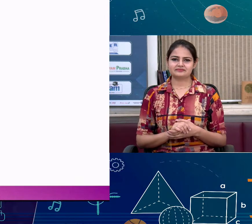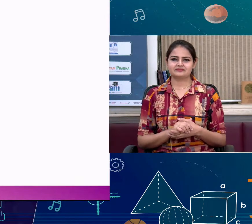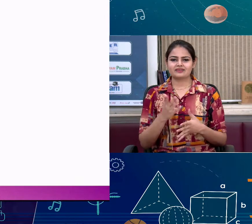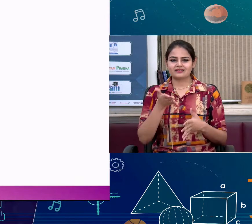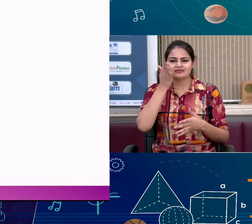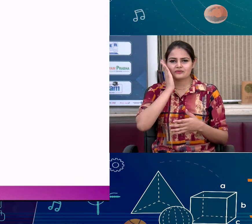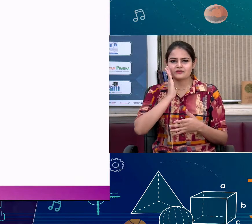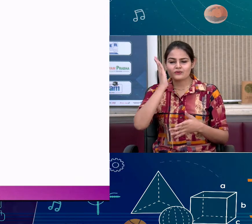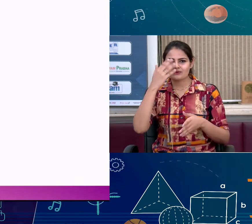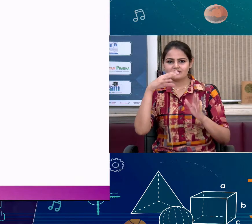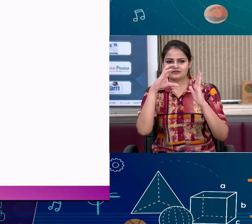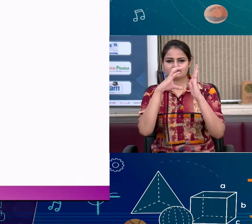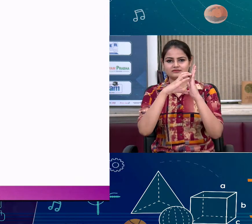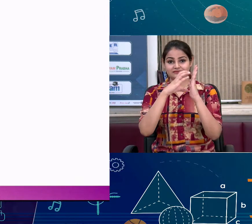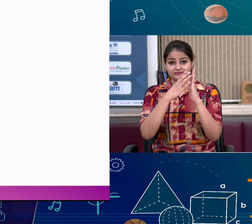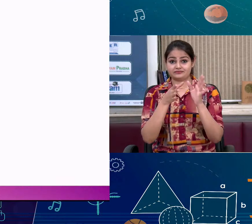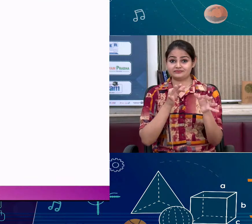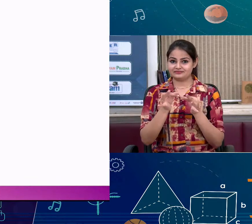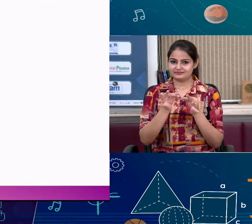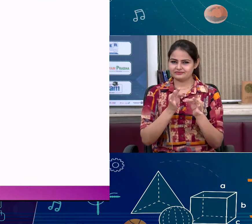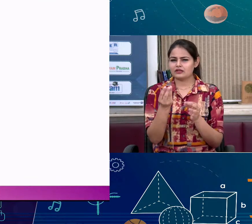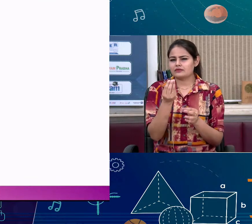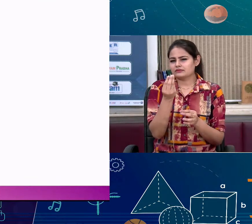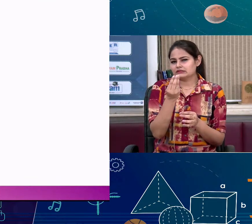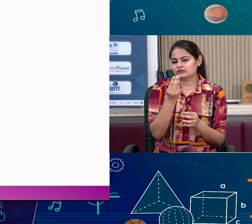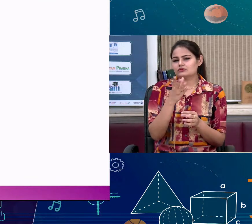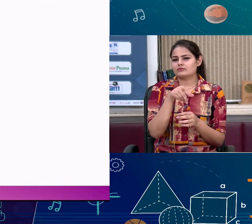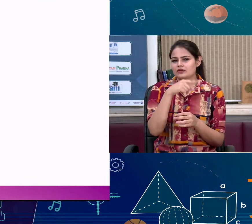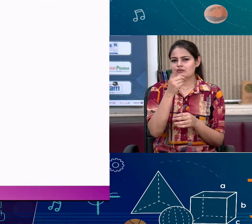recite the second stanza, let me just